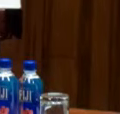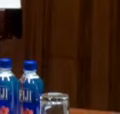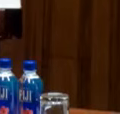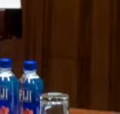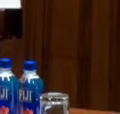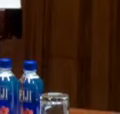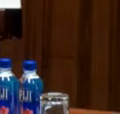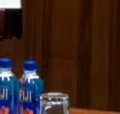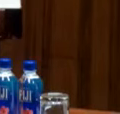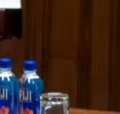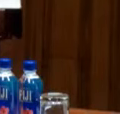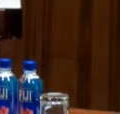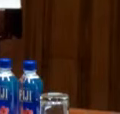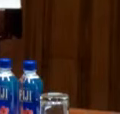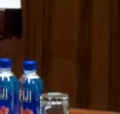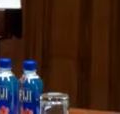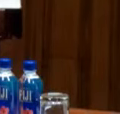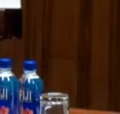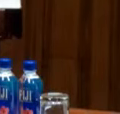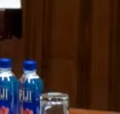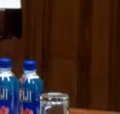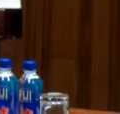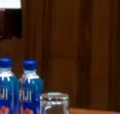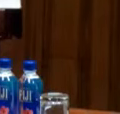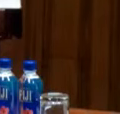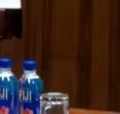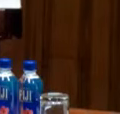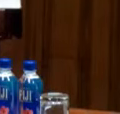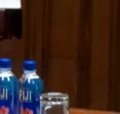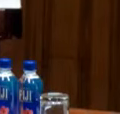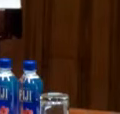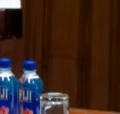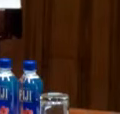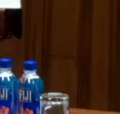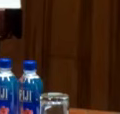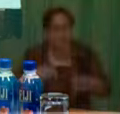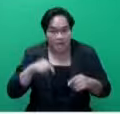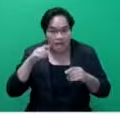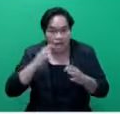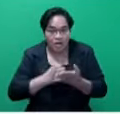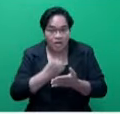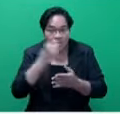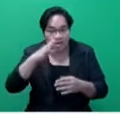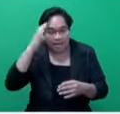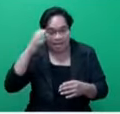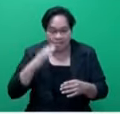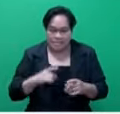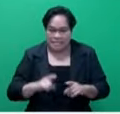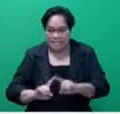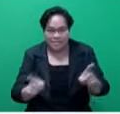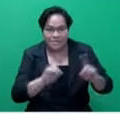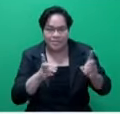clue that year 2020 will challenge our society, our economy, and our country in so many different